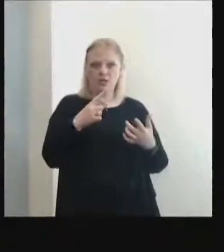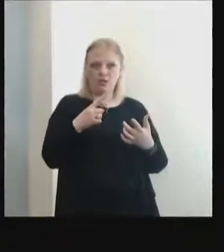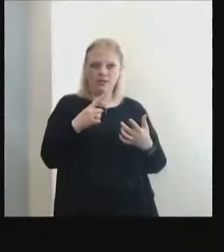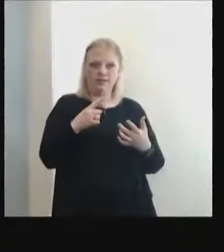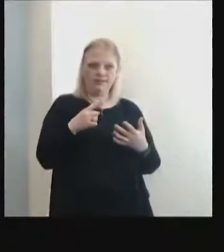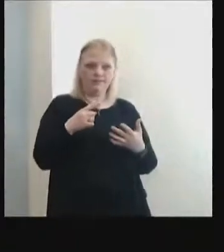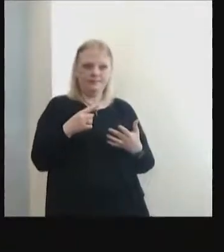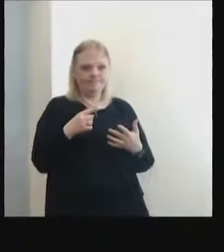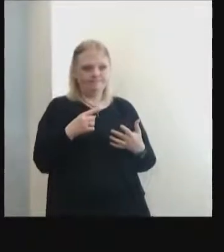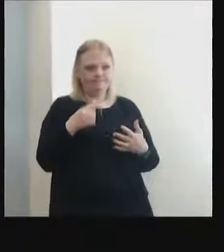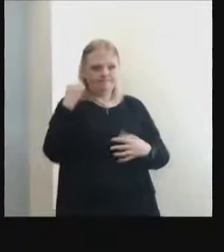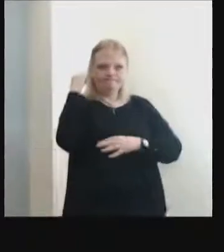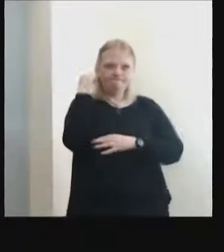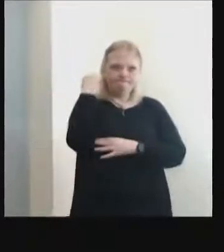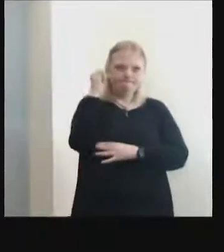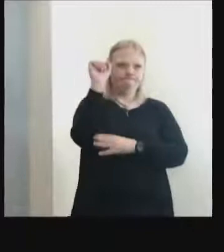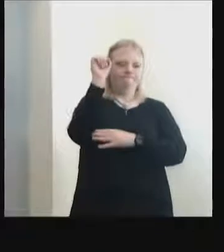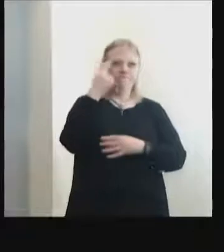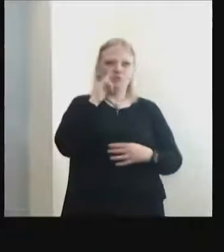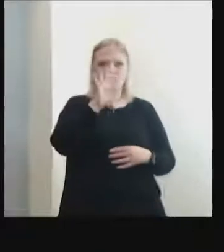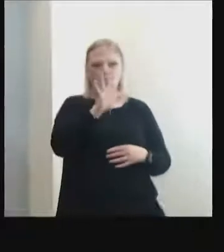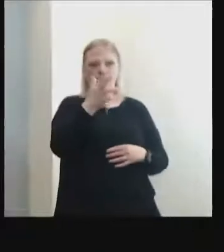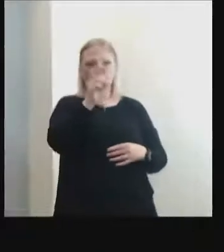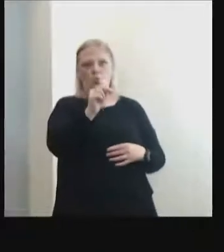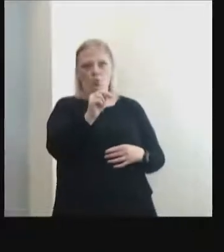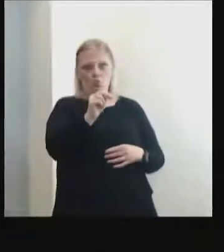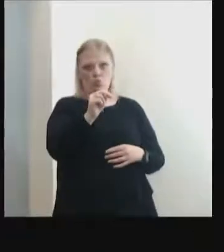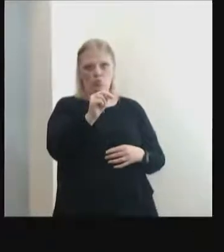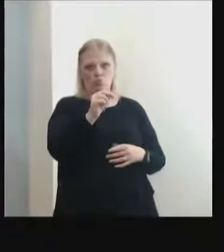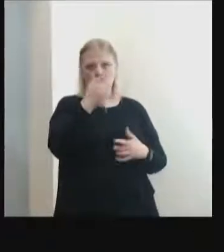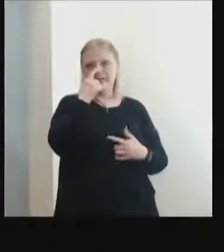interests nationally, at the national level,